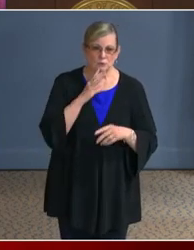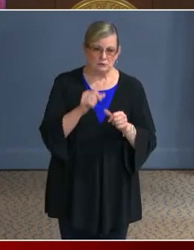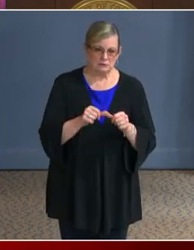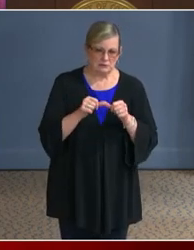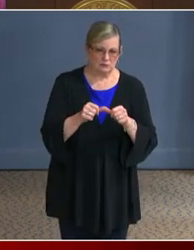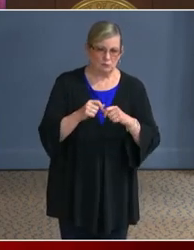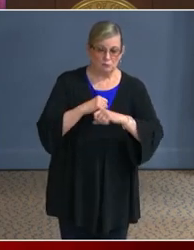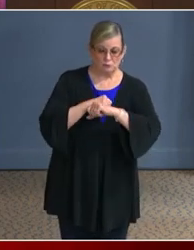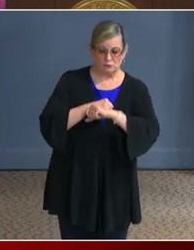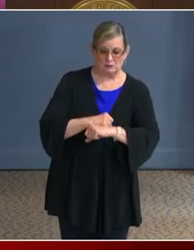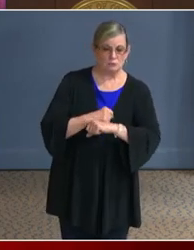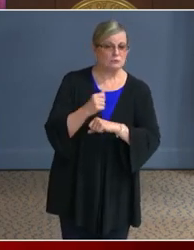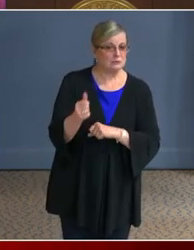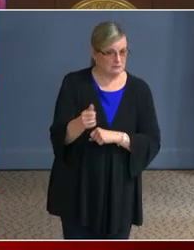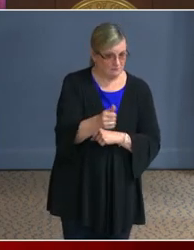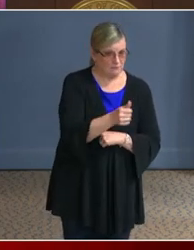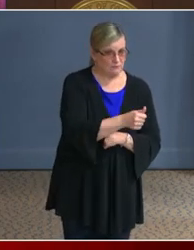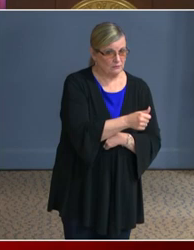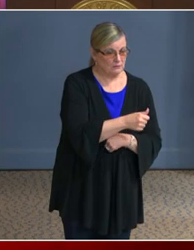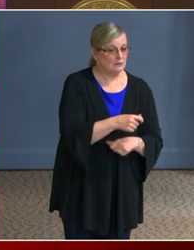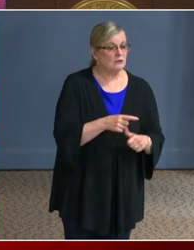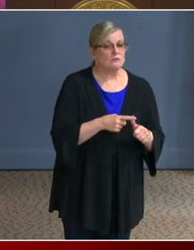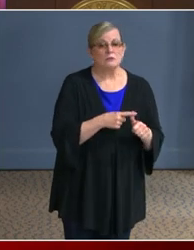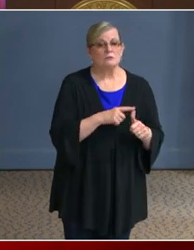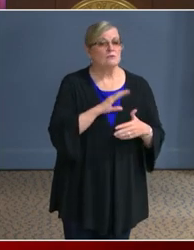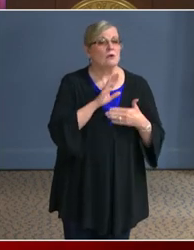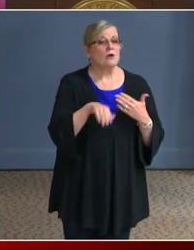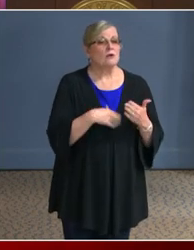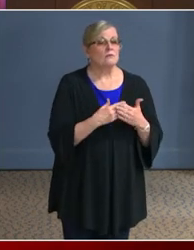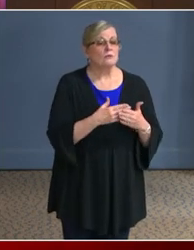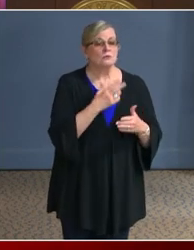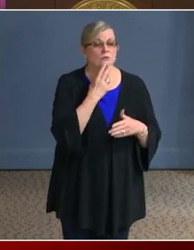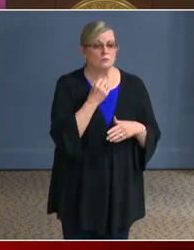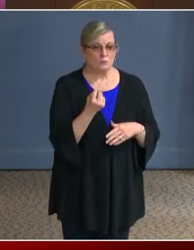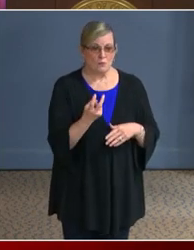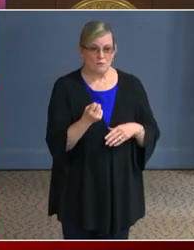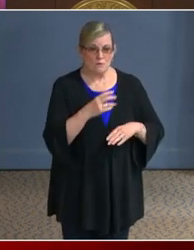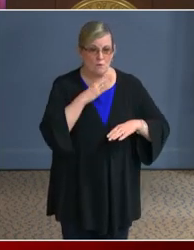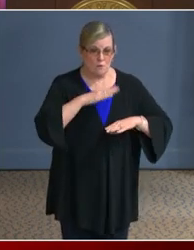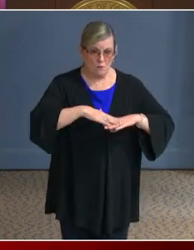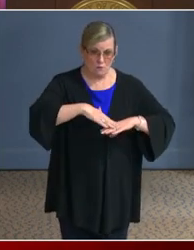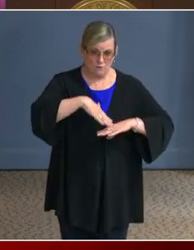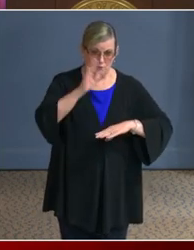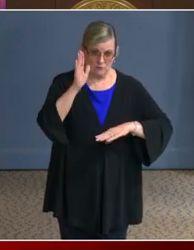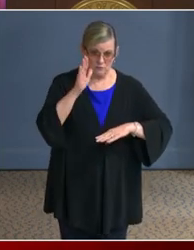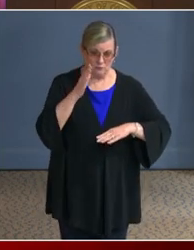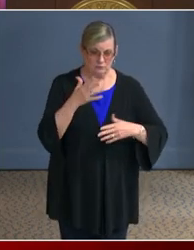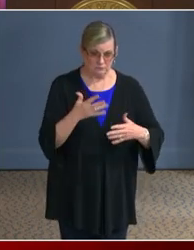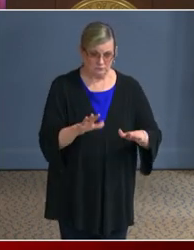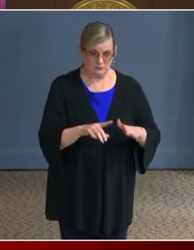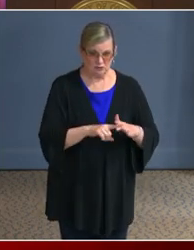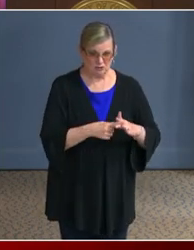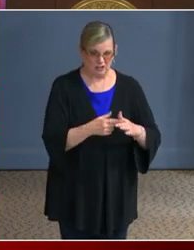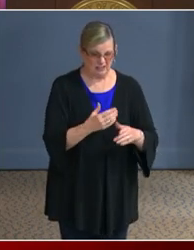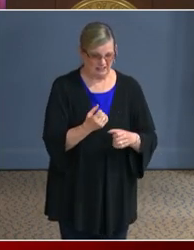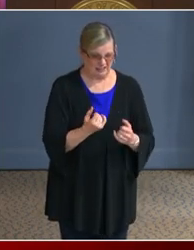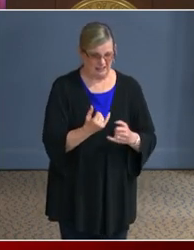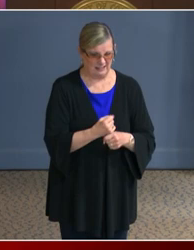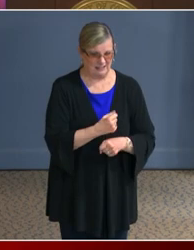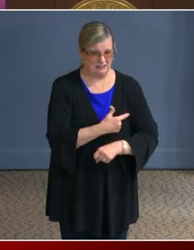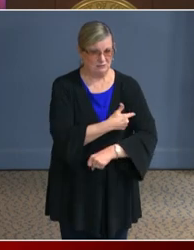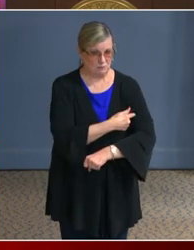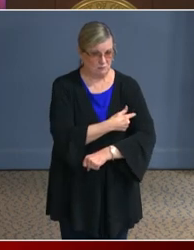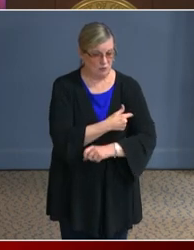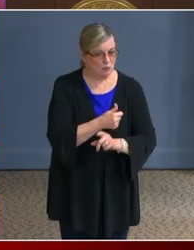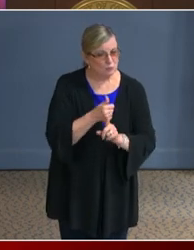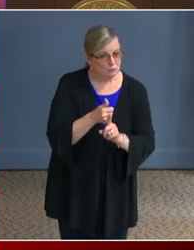protect yourselves. First of all, if you're 12 or over, make a plan to get vaccinated, but also protect yourself